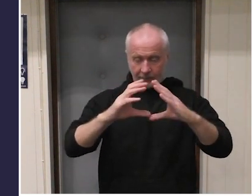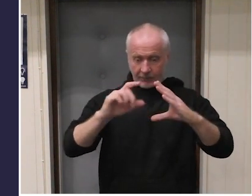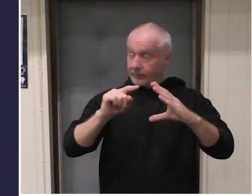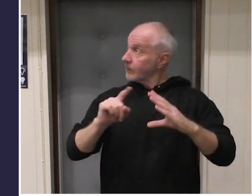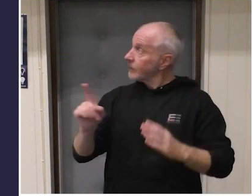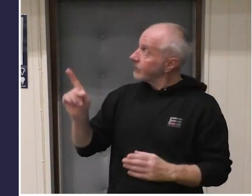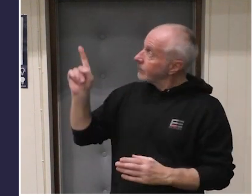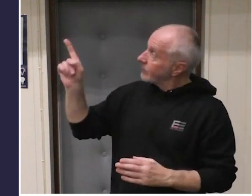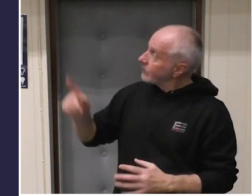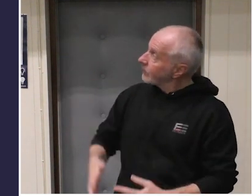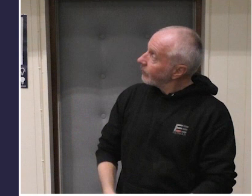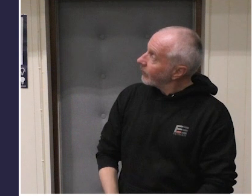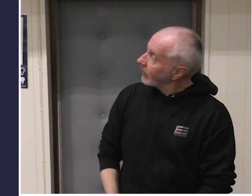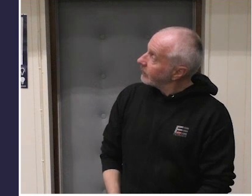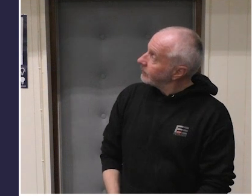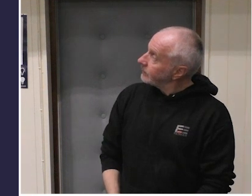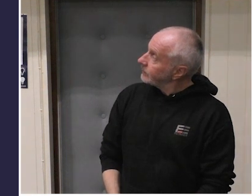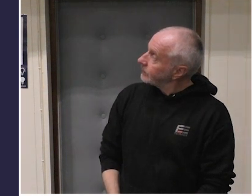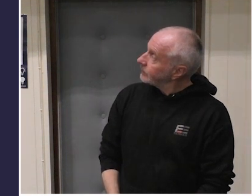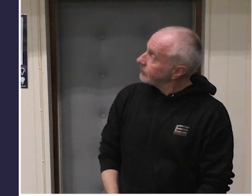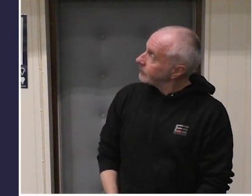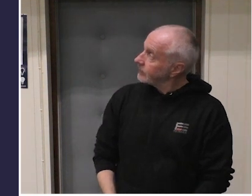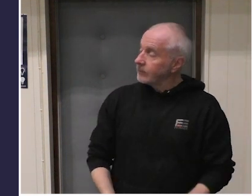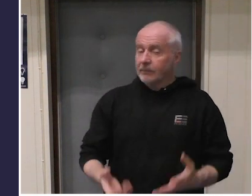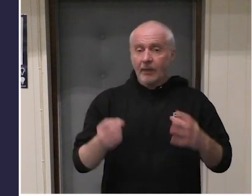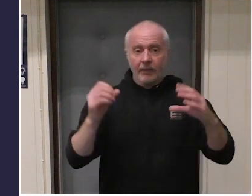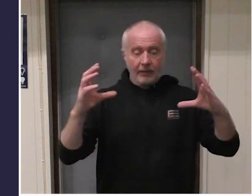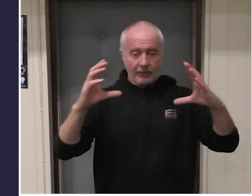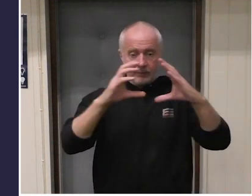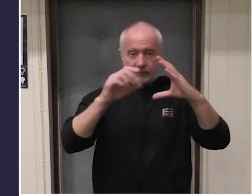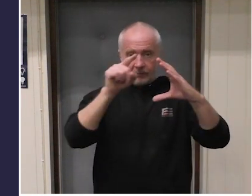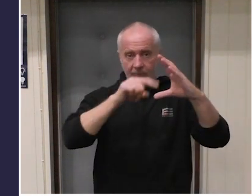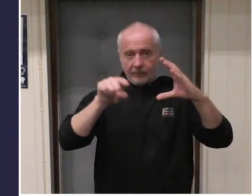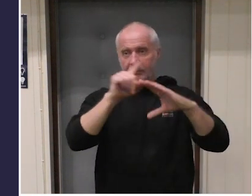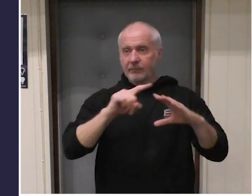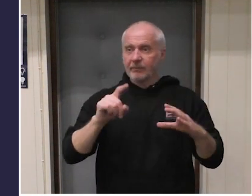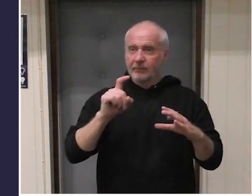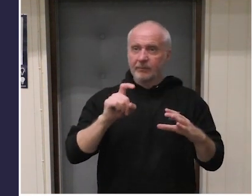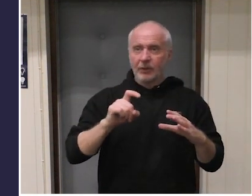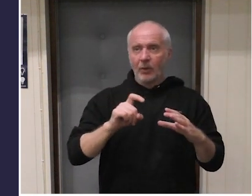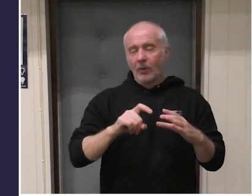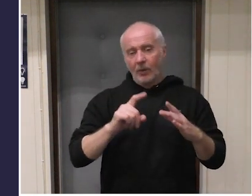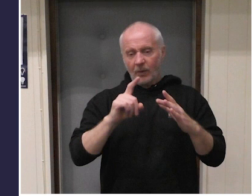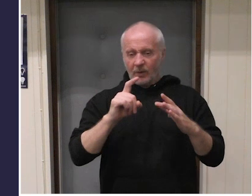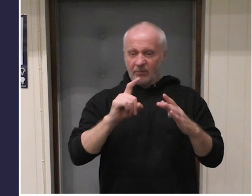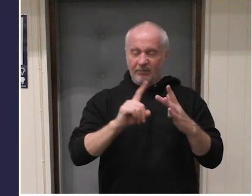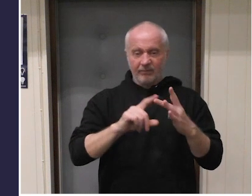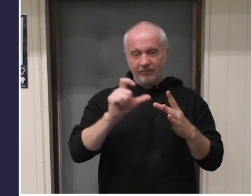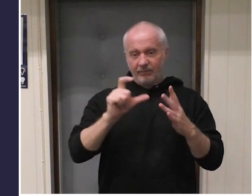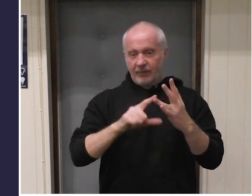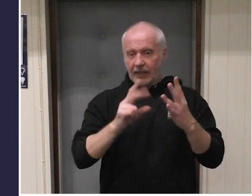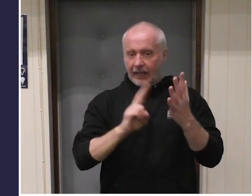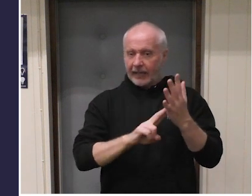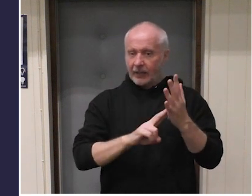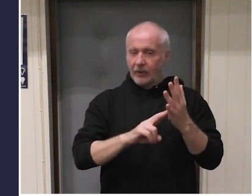look attractive. And then you'll put things in there, iconography and things like that. Yeah? So it's not